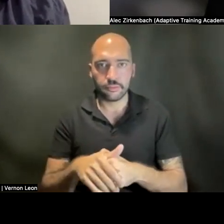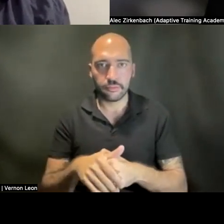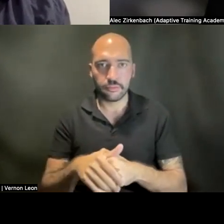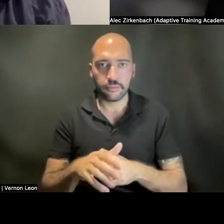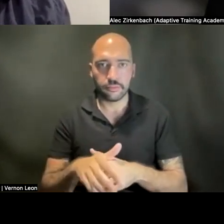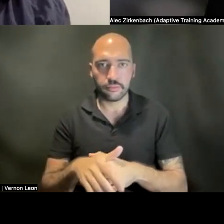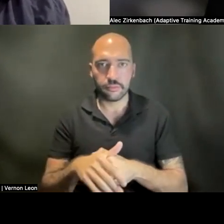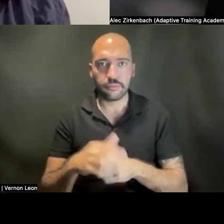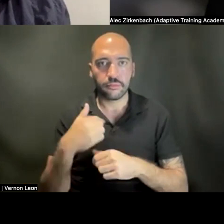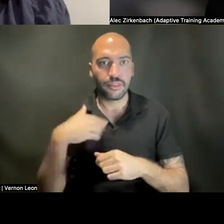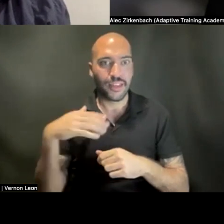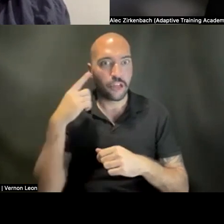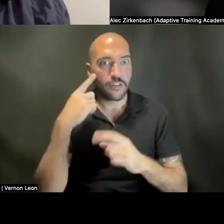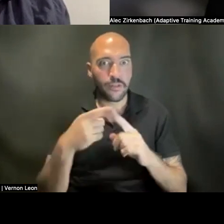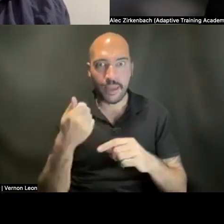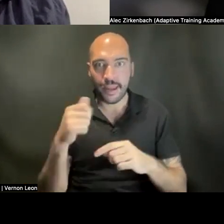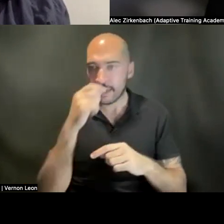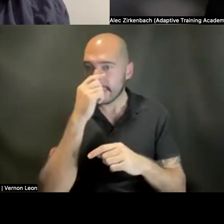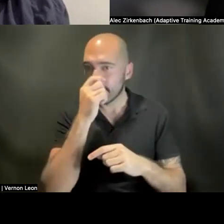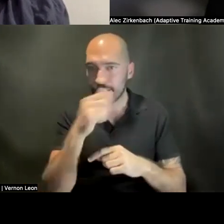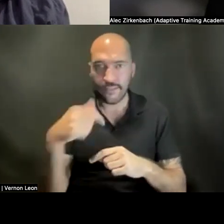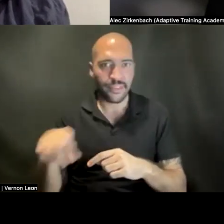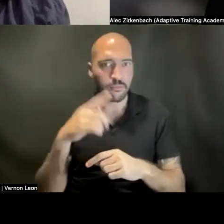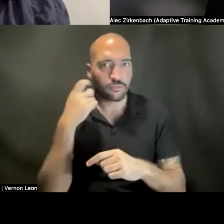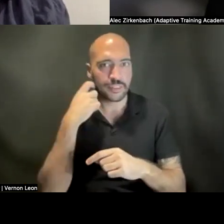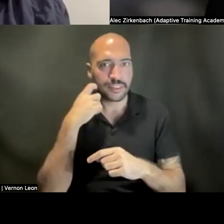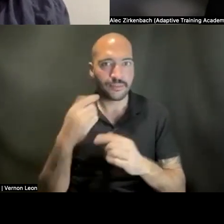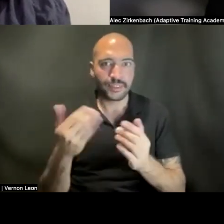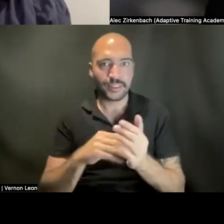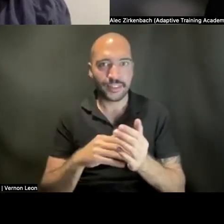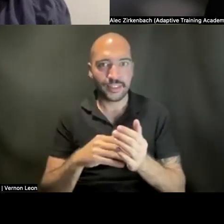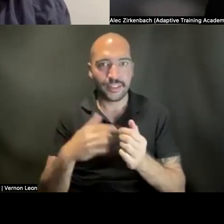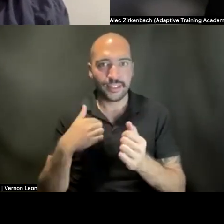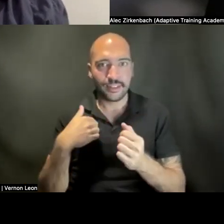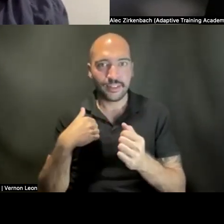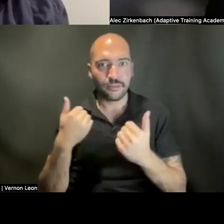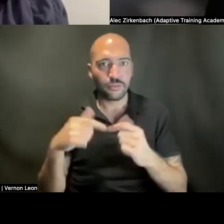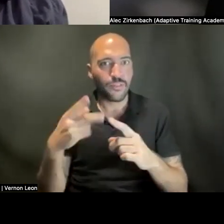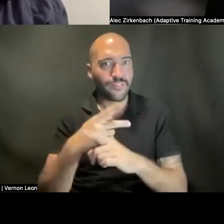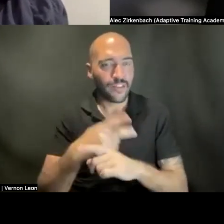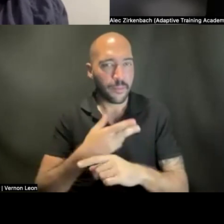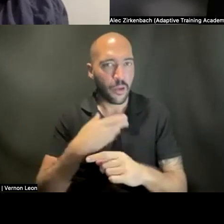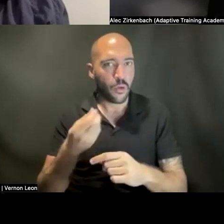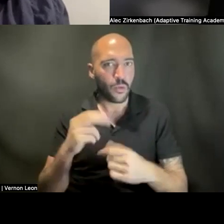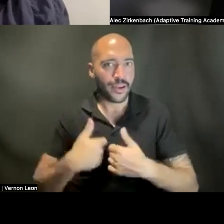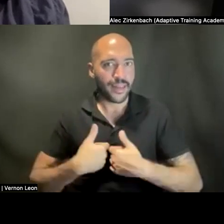I haven't heard from any of them recently, mainly because, again, I've been trying to figure out my own life, but